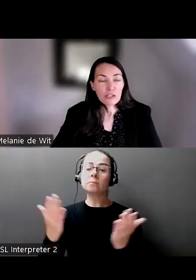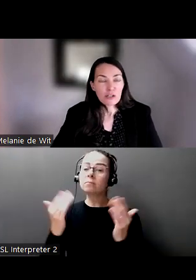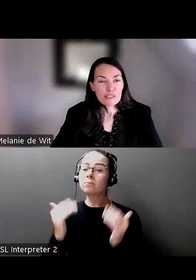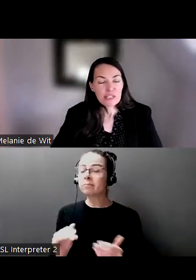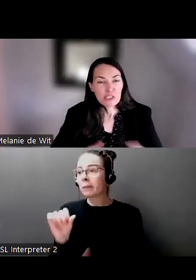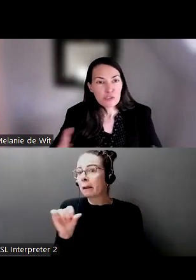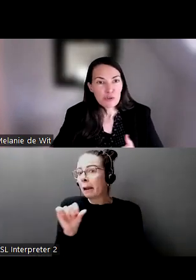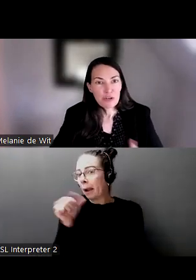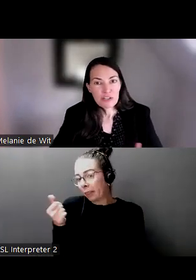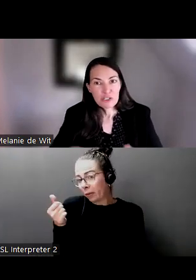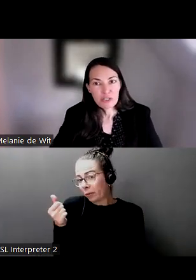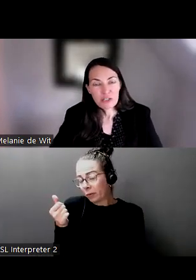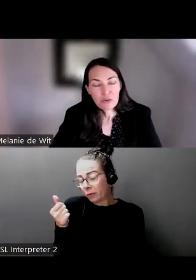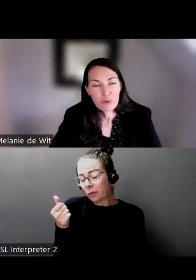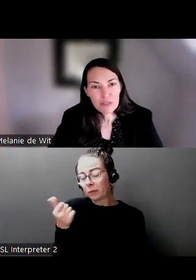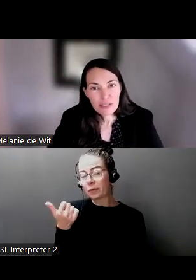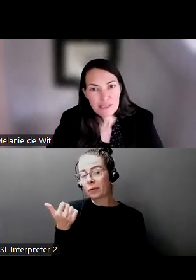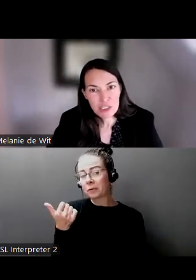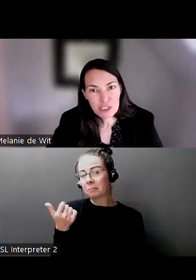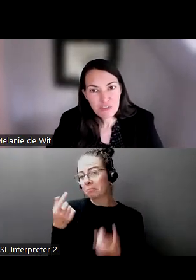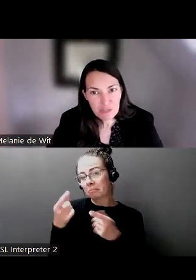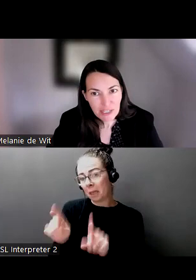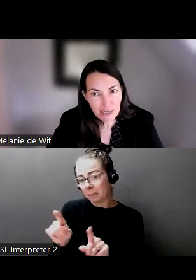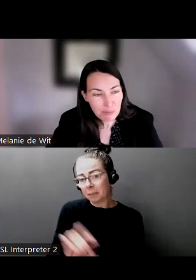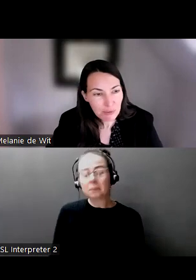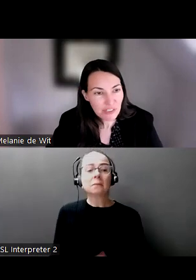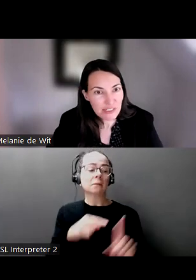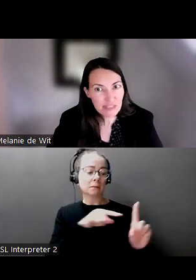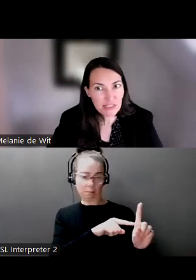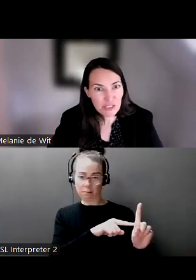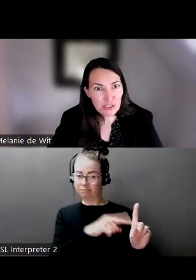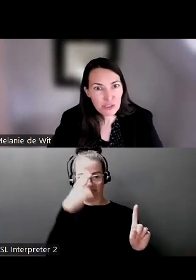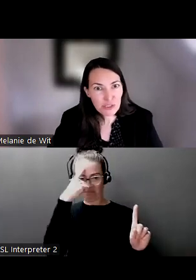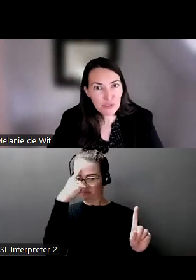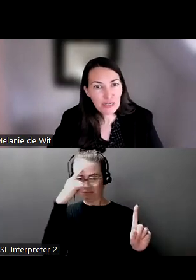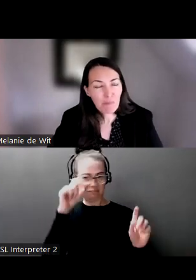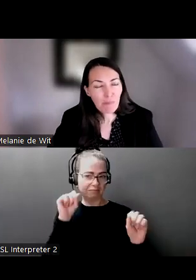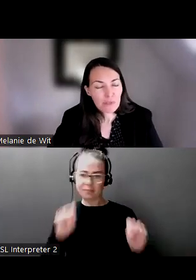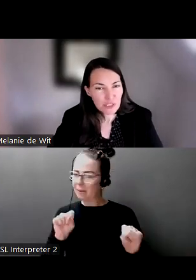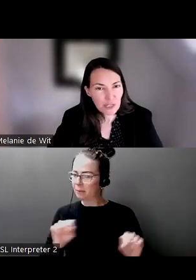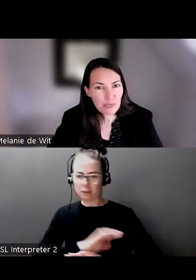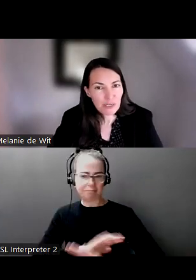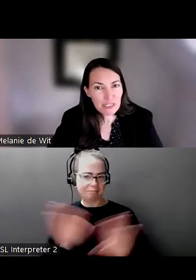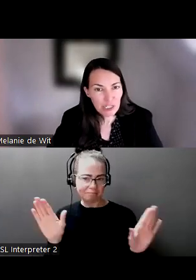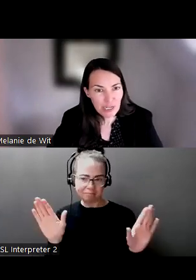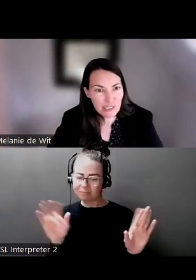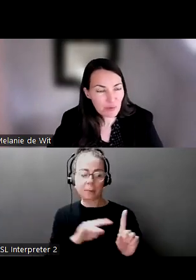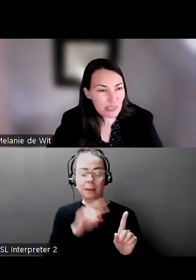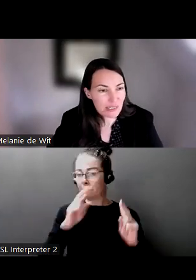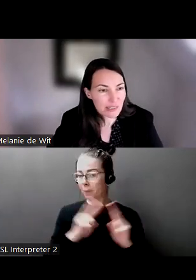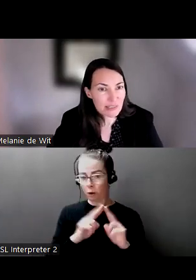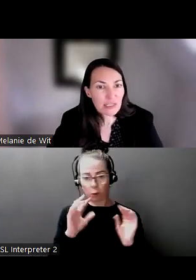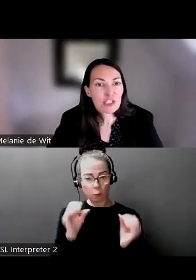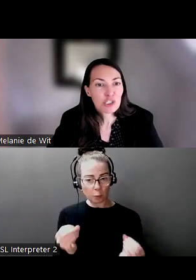Or, it's like a choose your own adventure here. Or let's say she's found incapable of consenting to surgery. She's unmarried. She has